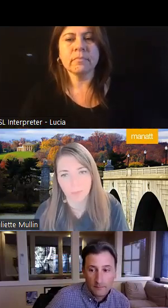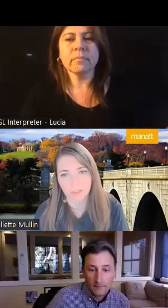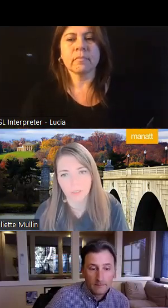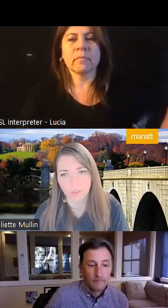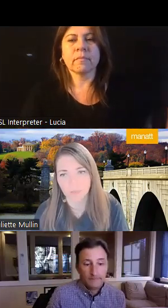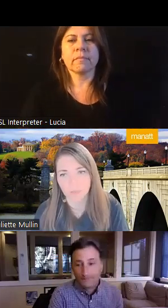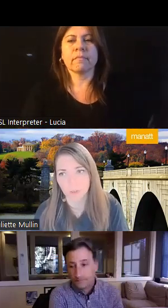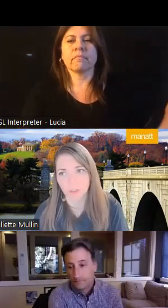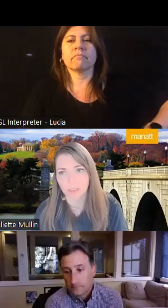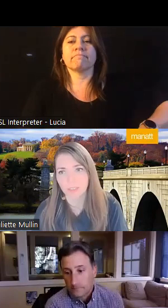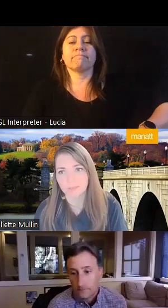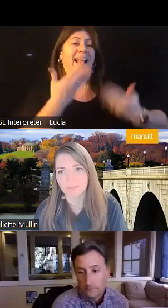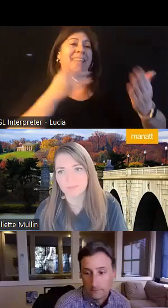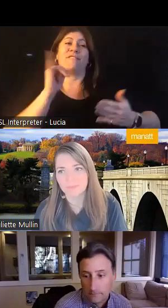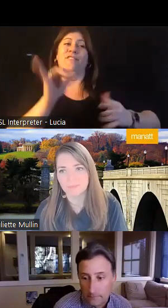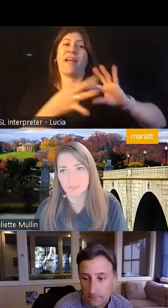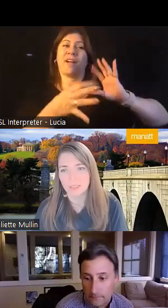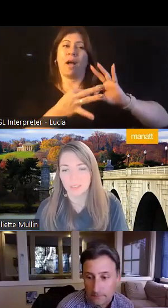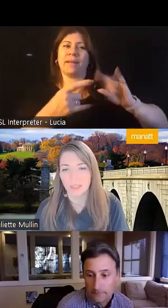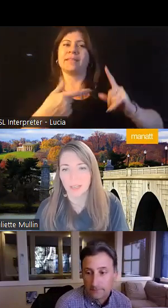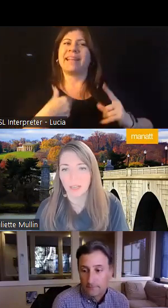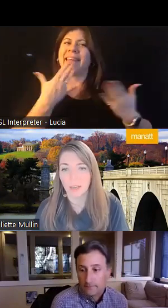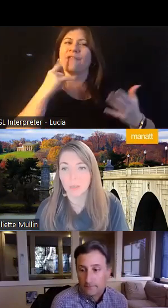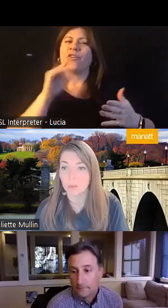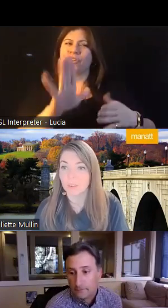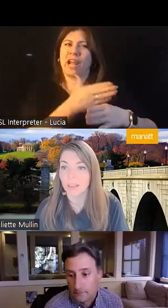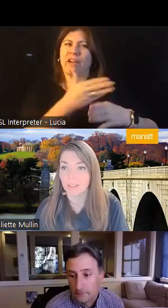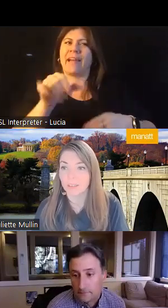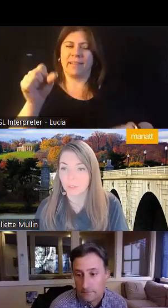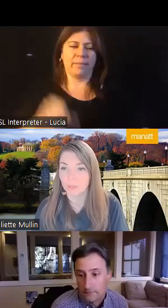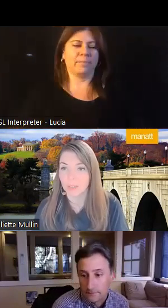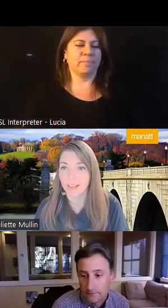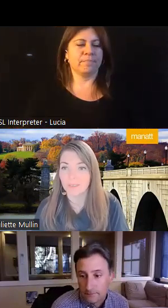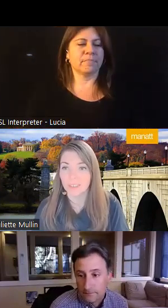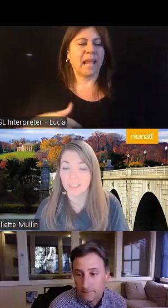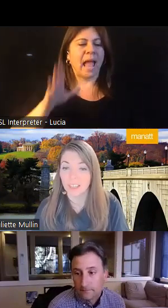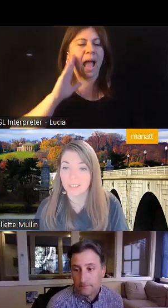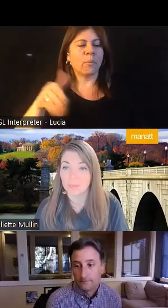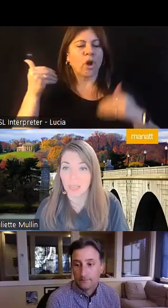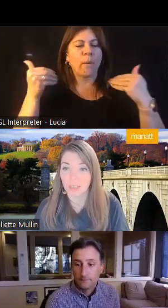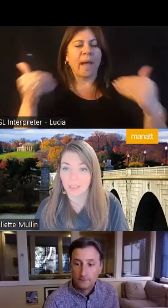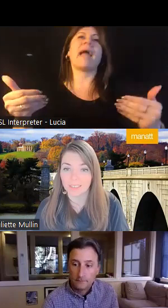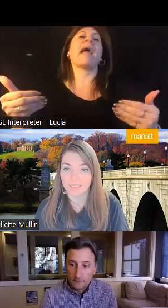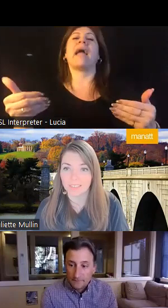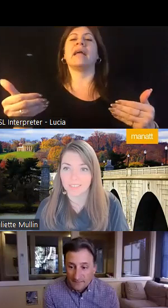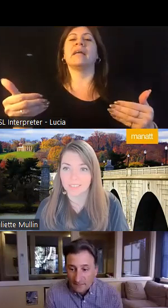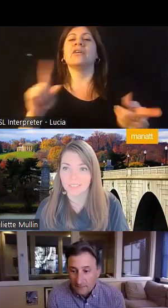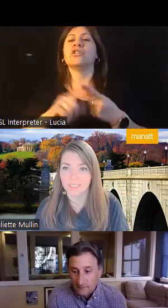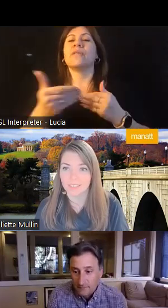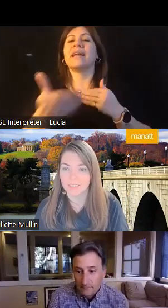Thank you for that comment, Tony, and for sharing that. I'm going to go to the next person we have in line,